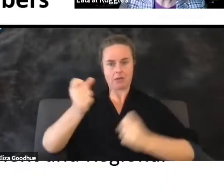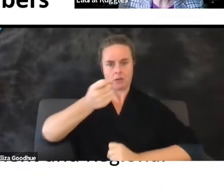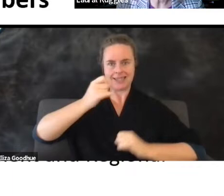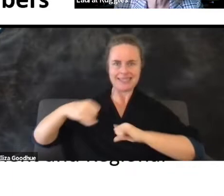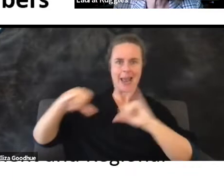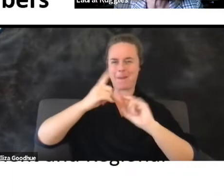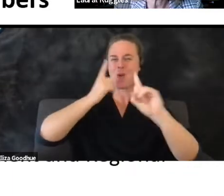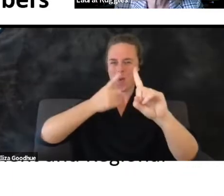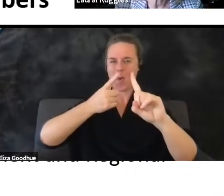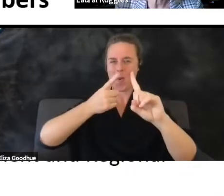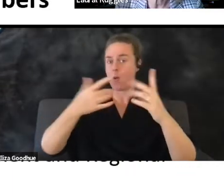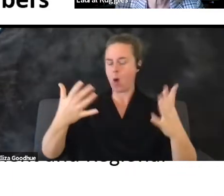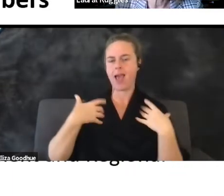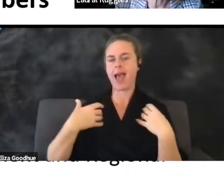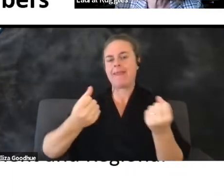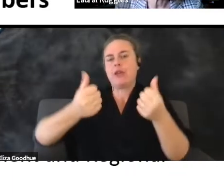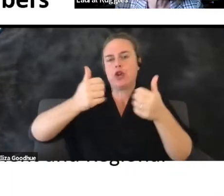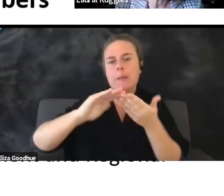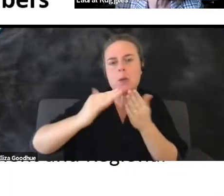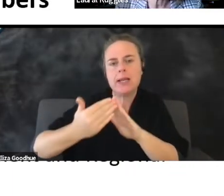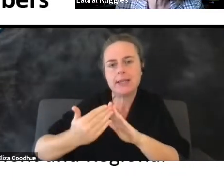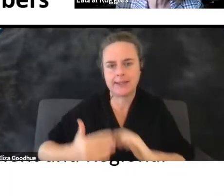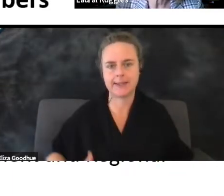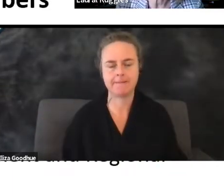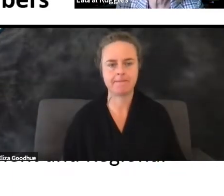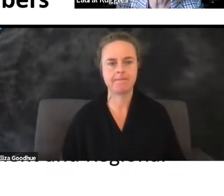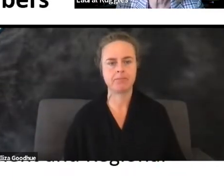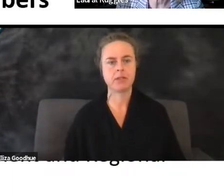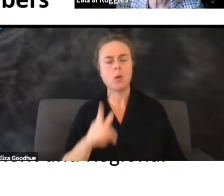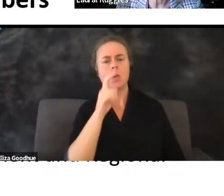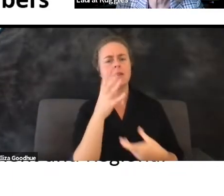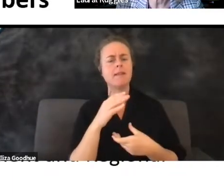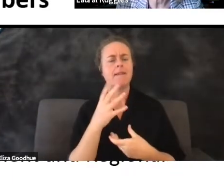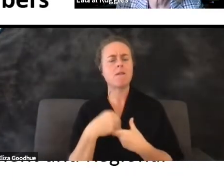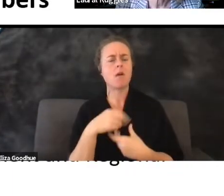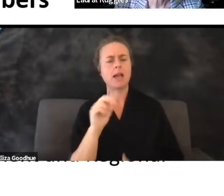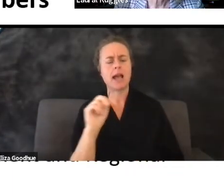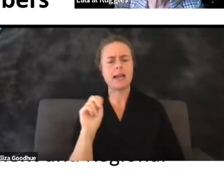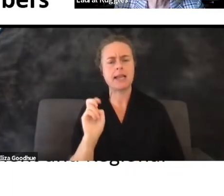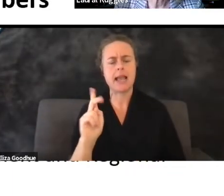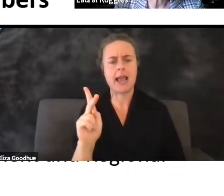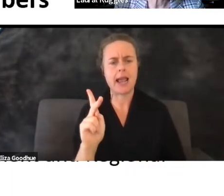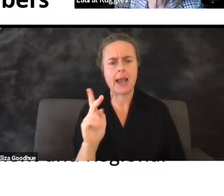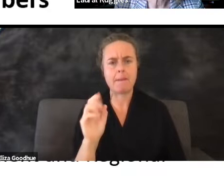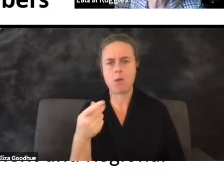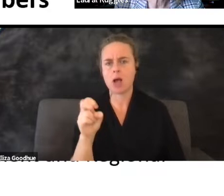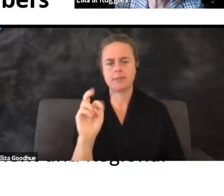Here's a little snapshot of who's involved in NEK Prosper, our Accountable Community for Health. We